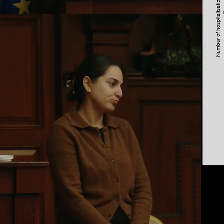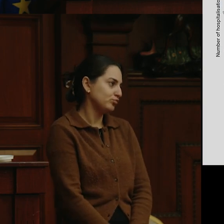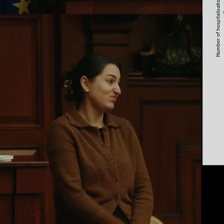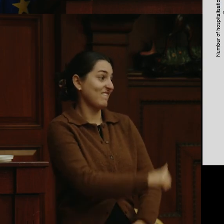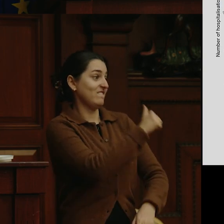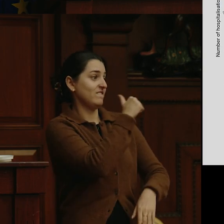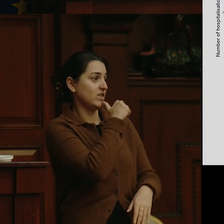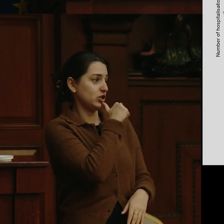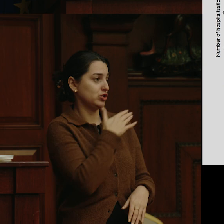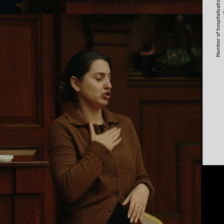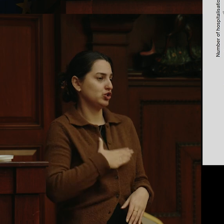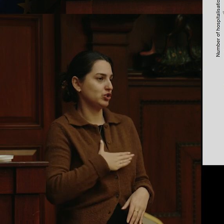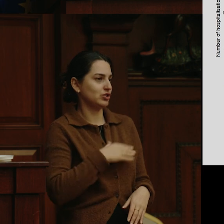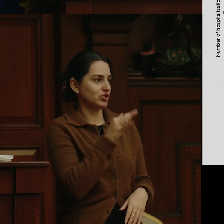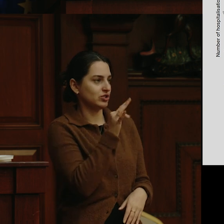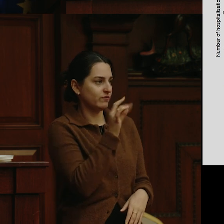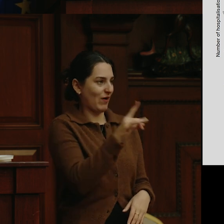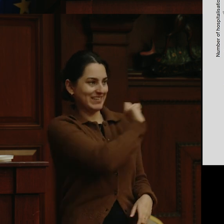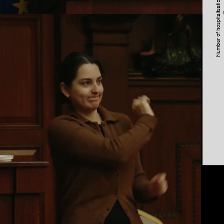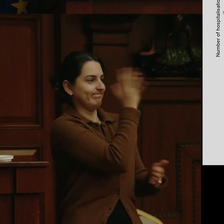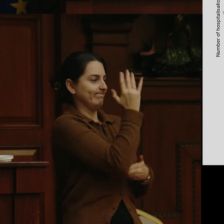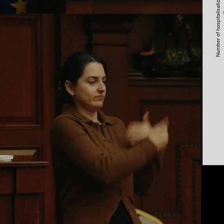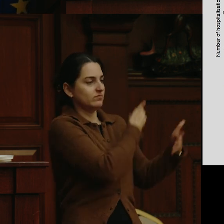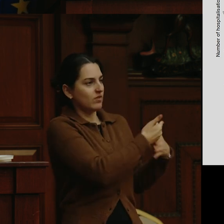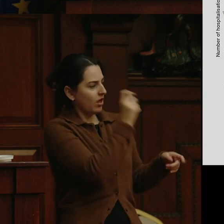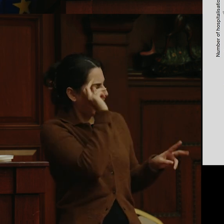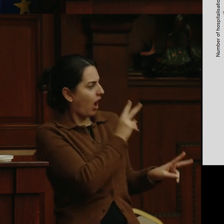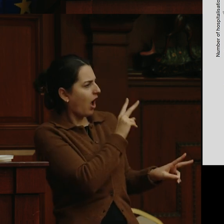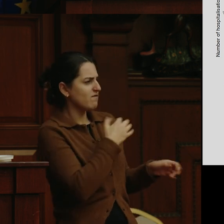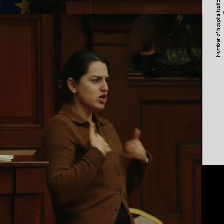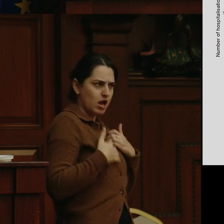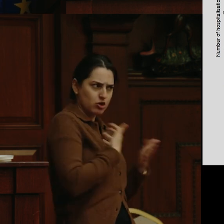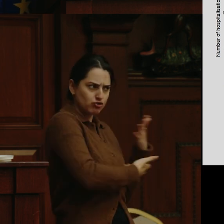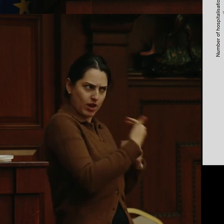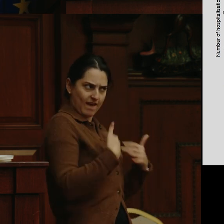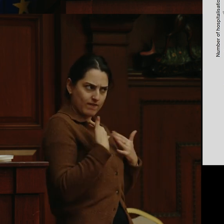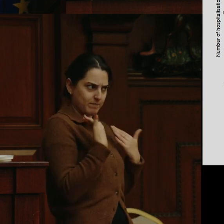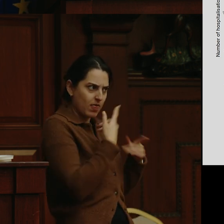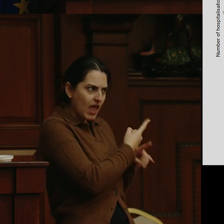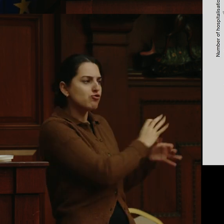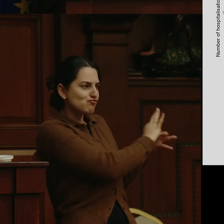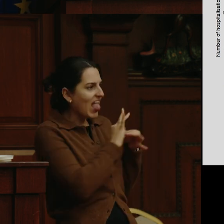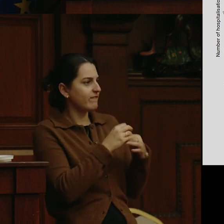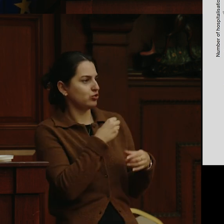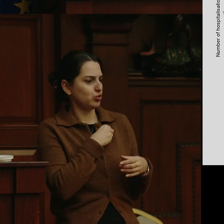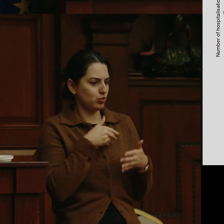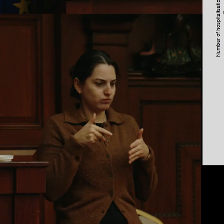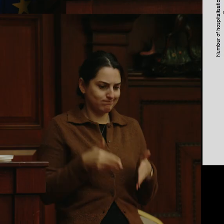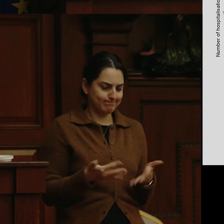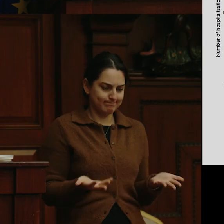So first of all, just Frank's talk, there's some, I thought, very interesting information there that is relevant